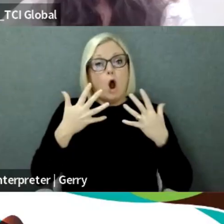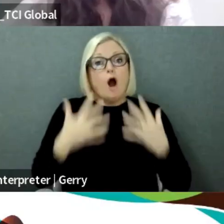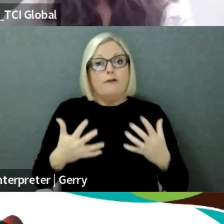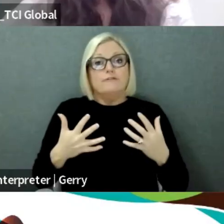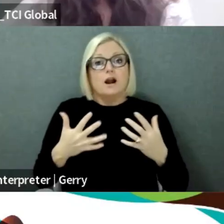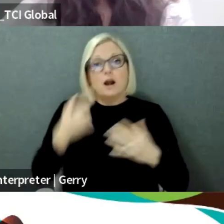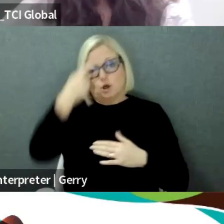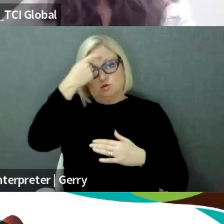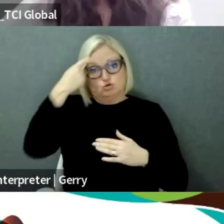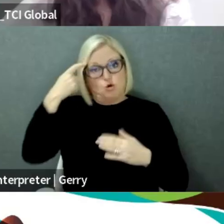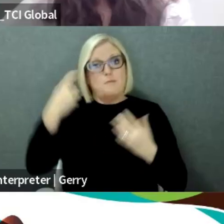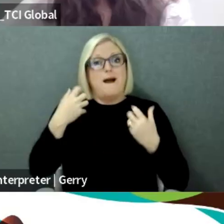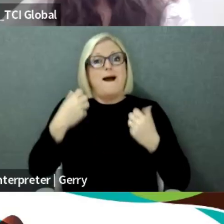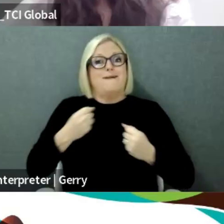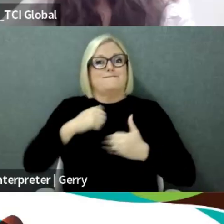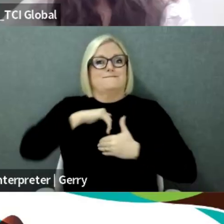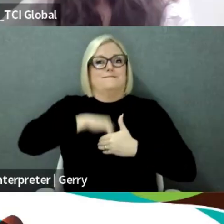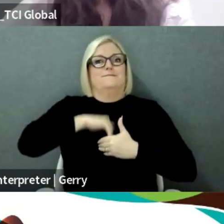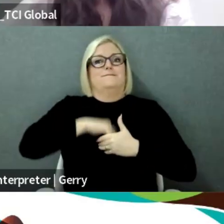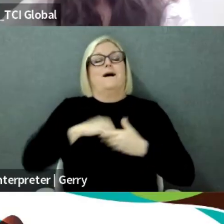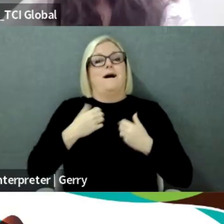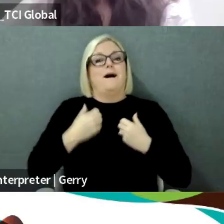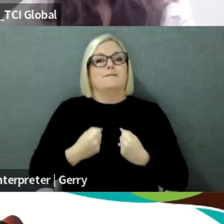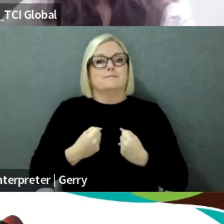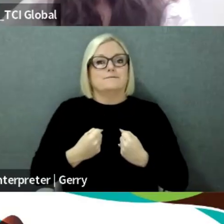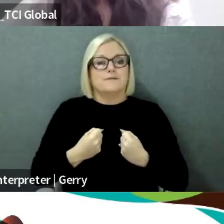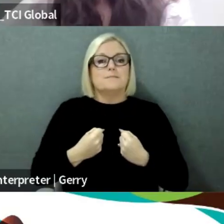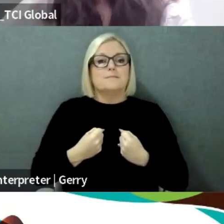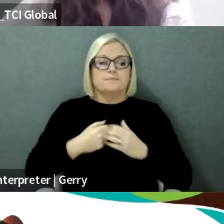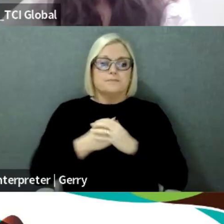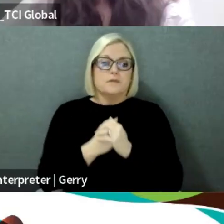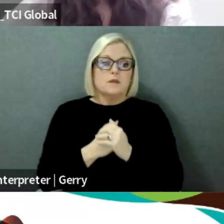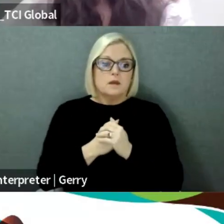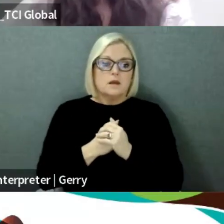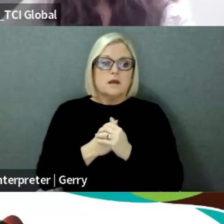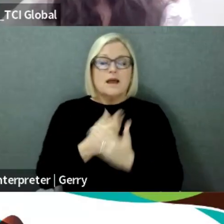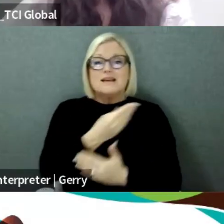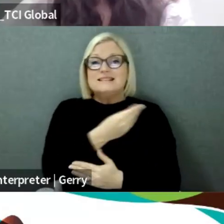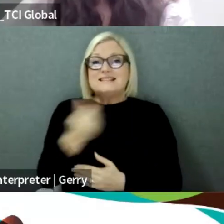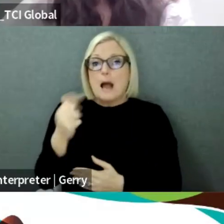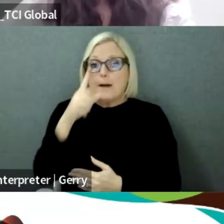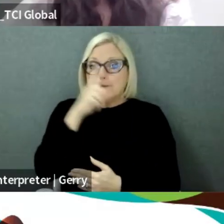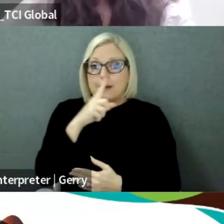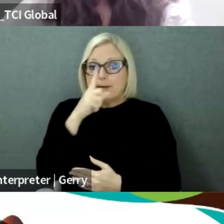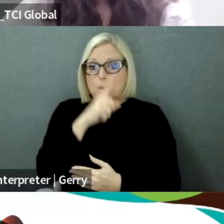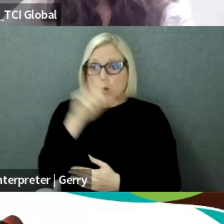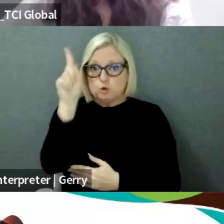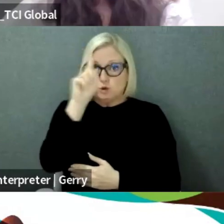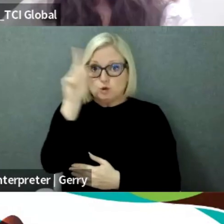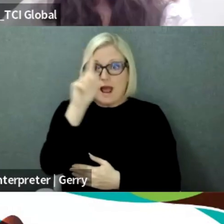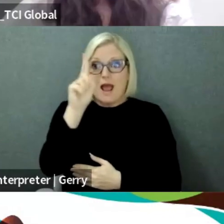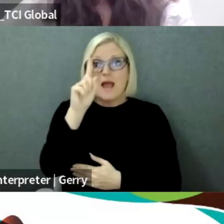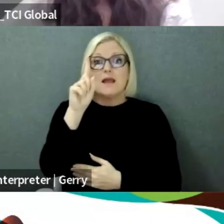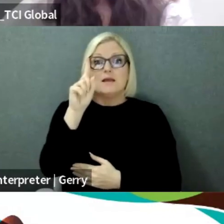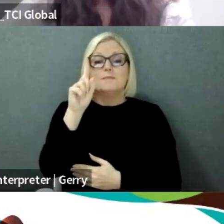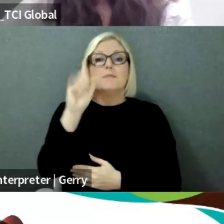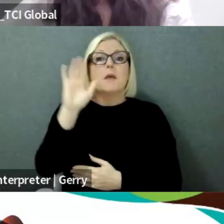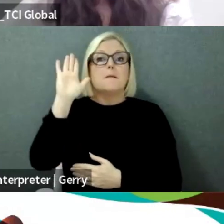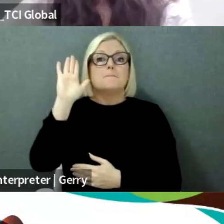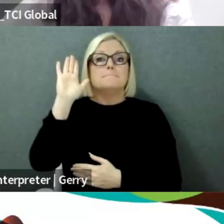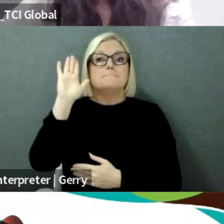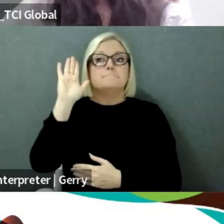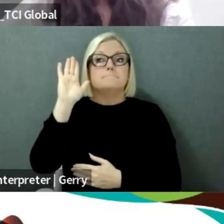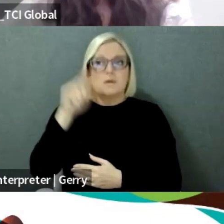showing as well, which rightly sits at the centre of this conversation. So some people may have joined the TCI